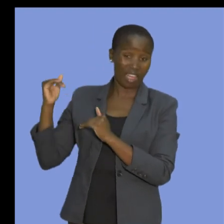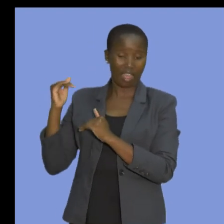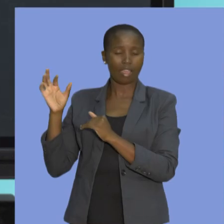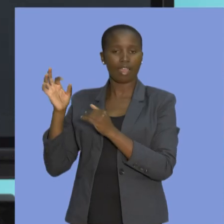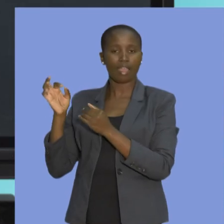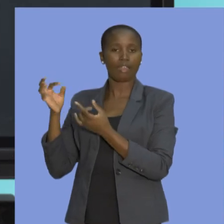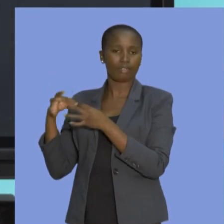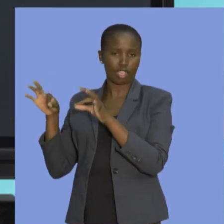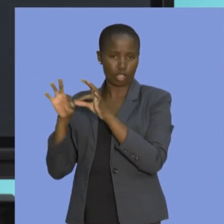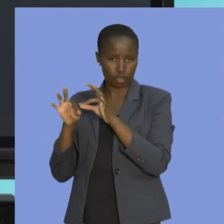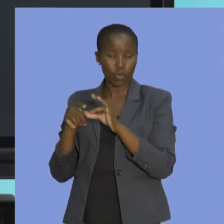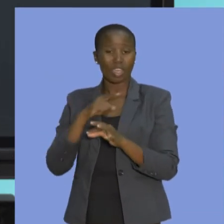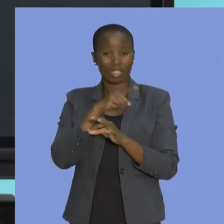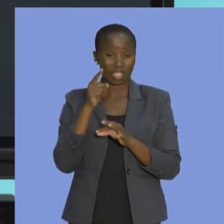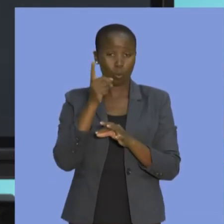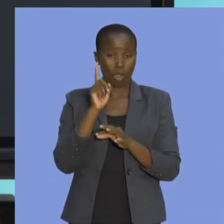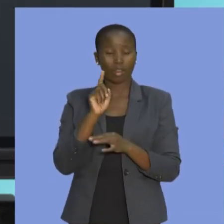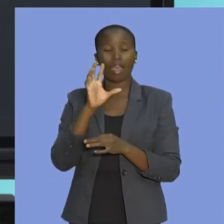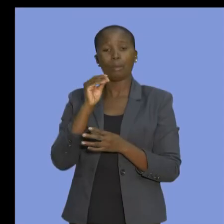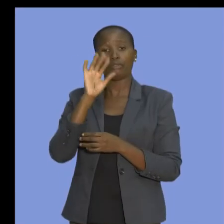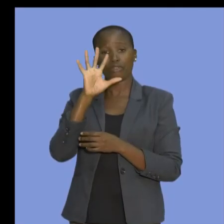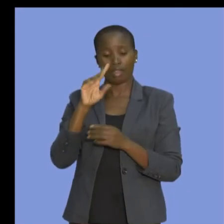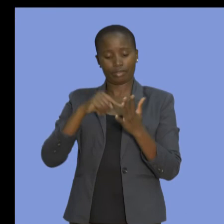the 5-number summary.